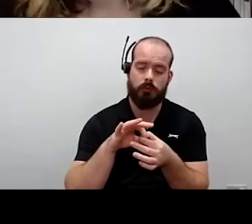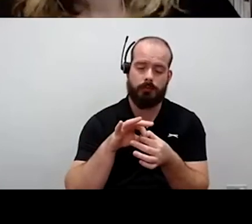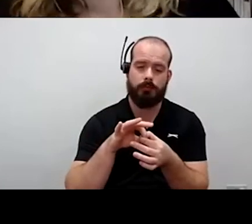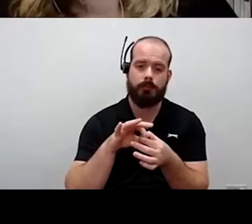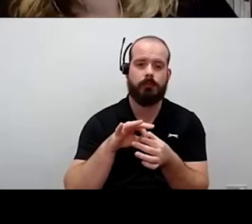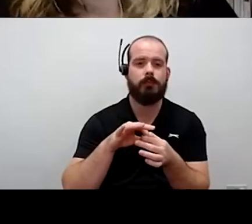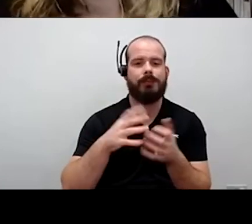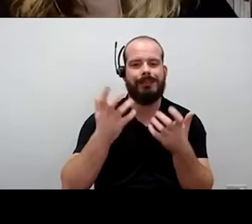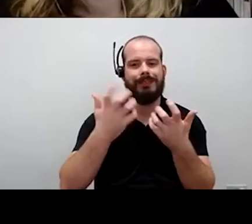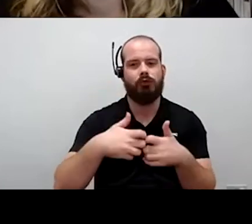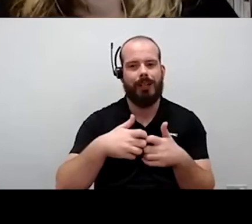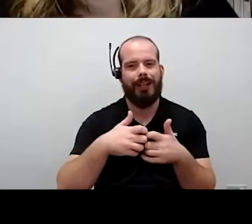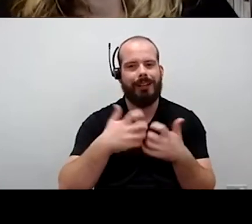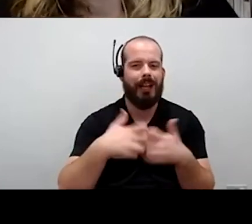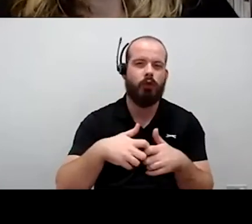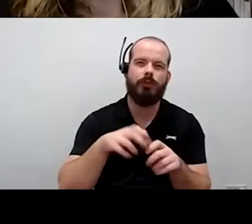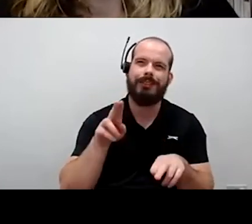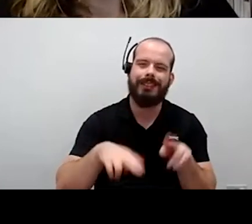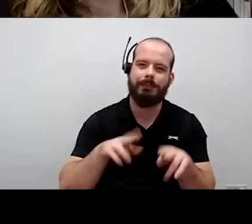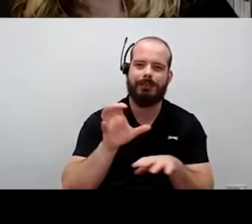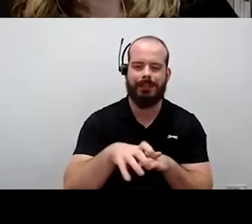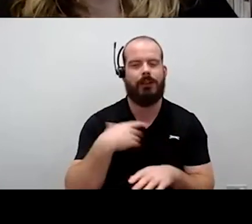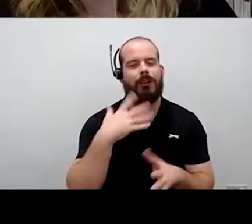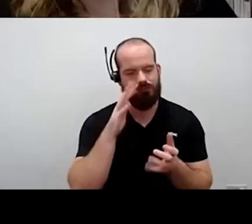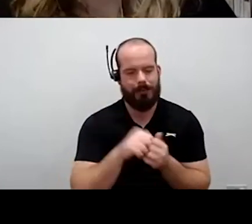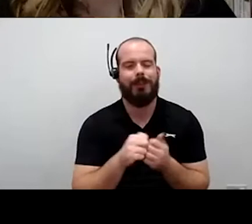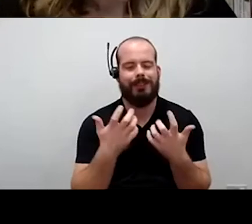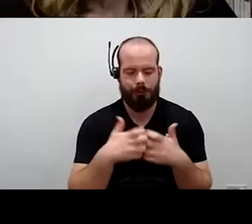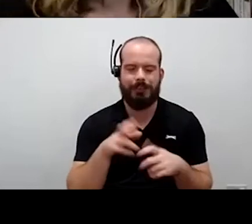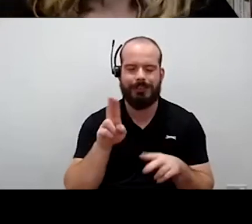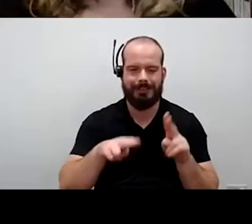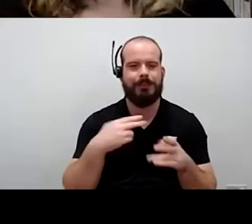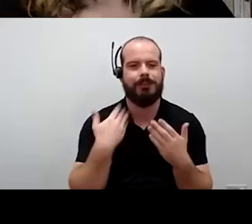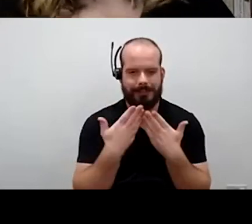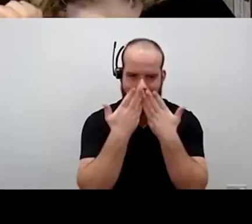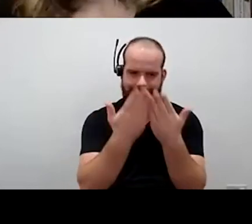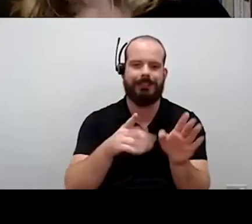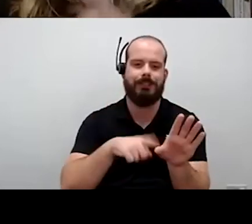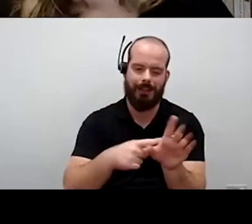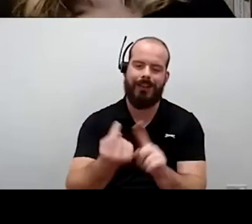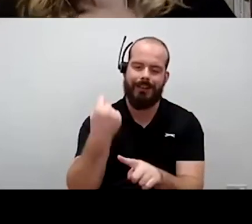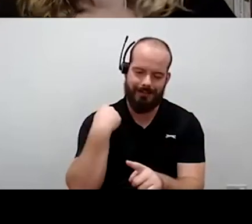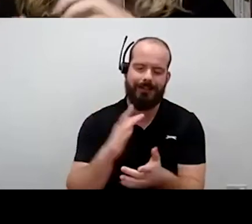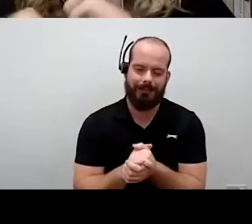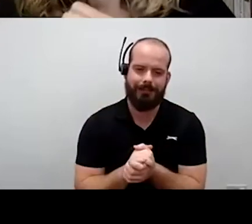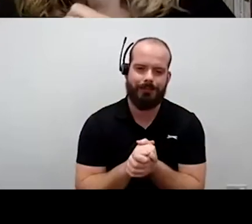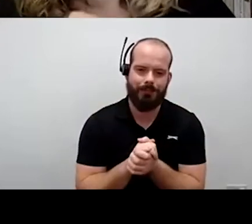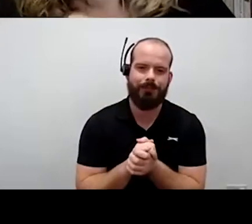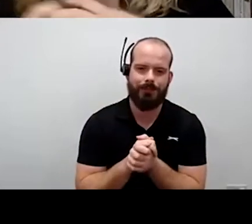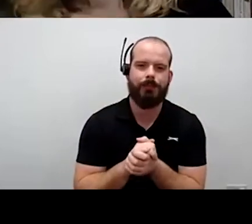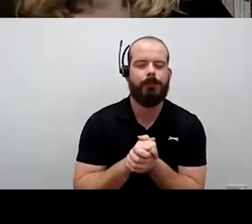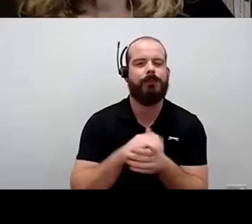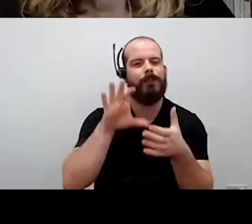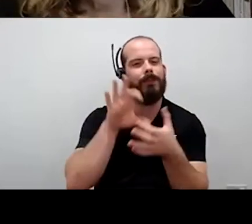Assessment. Technology assessment. I do remember studying so much of that when I was younger, working on sustainable energy systems,